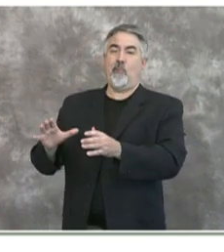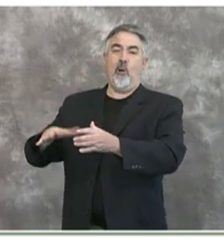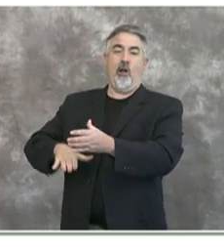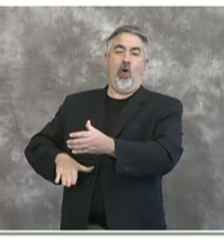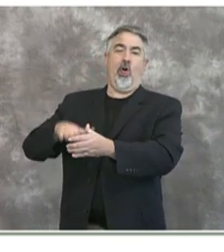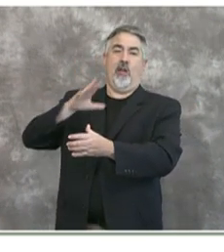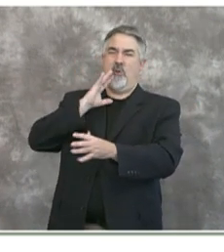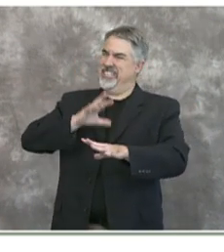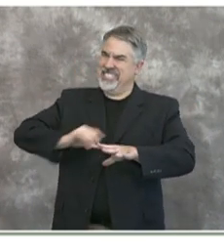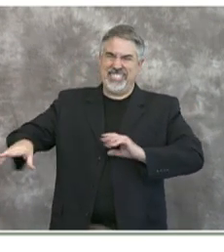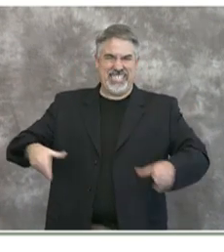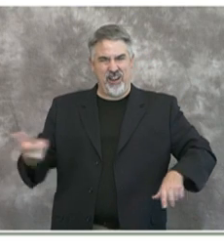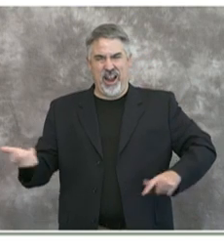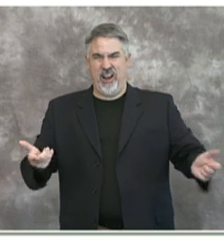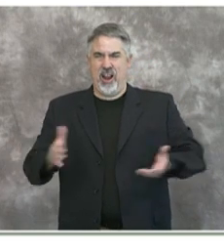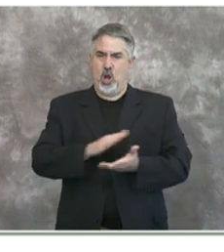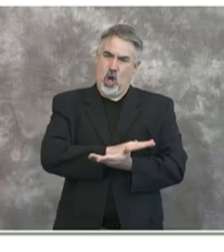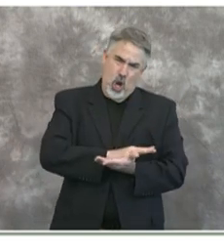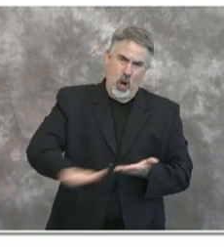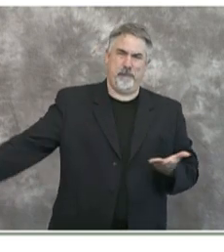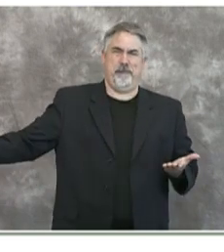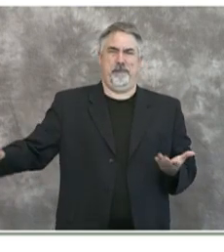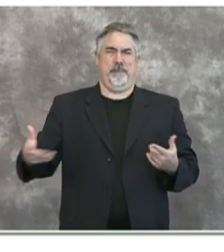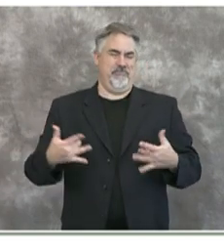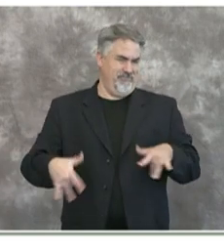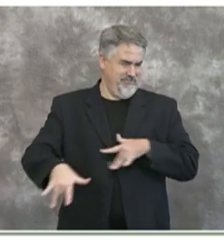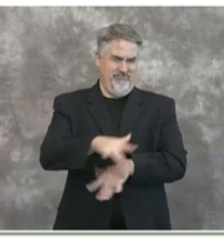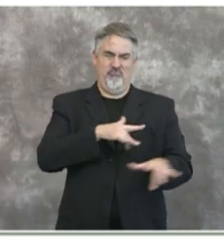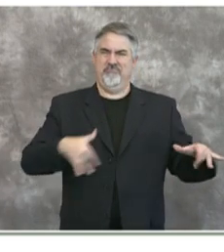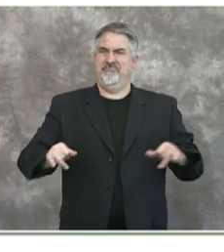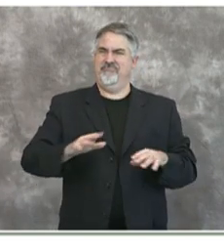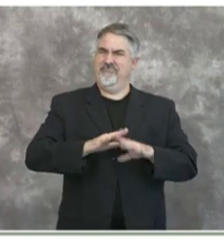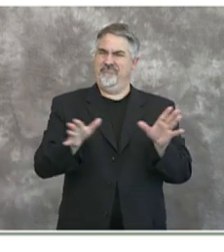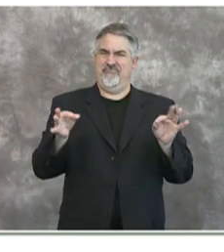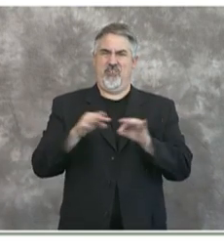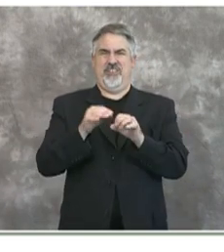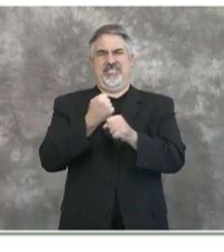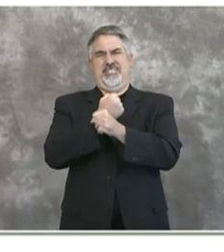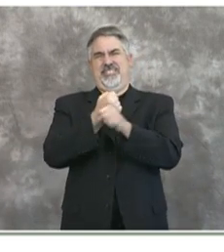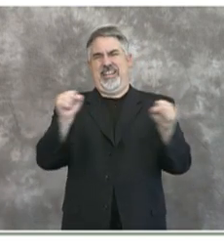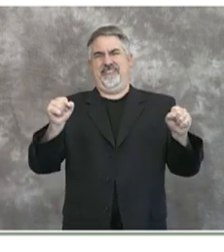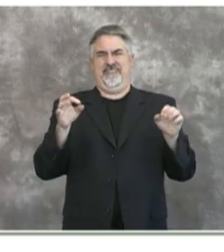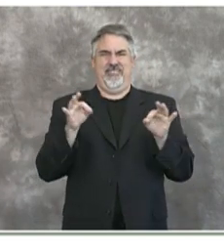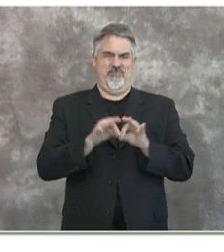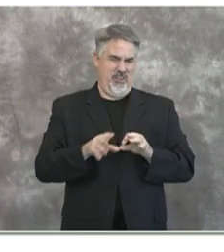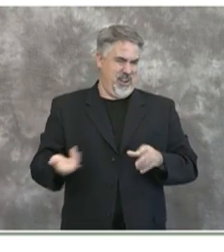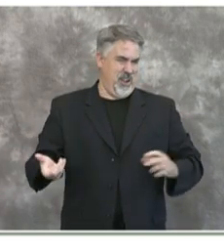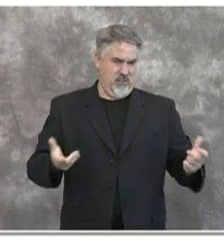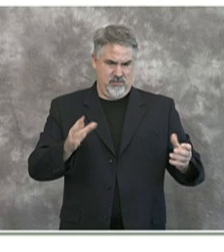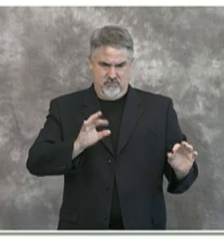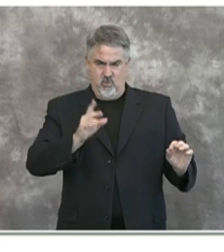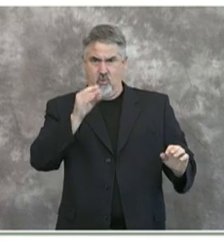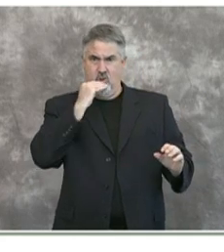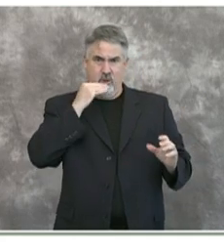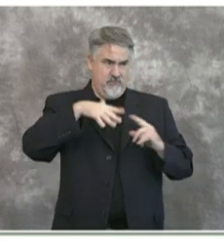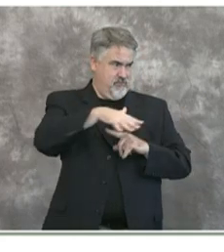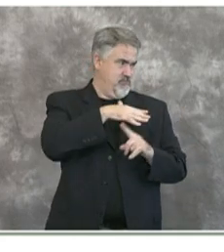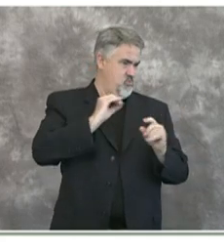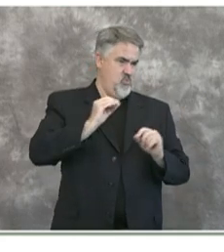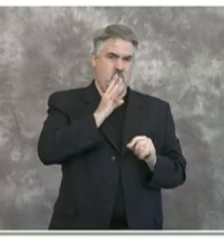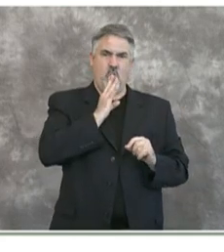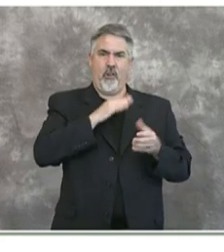practicing prevent, protect, and report. Prevent mosquitoes from breeding by looking for and dumping out standing water at